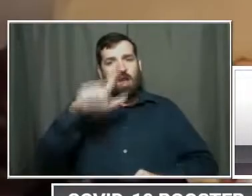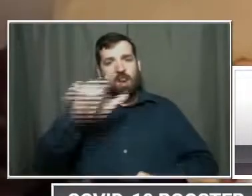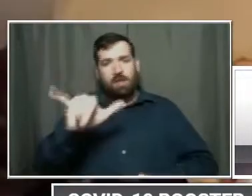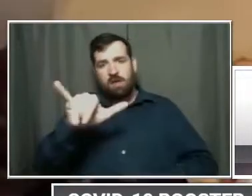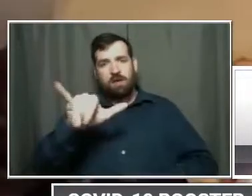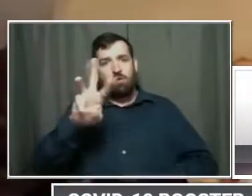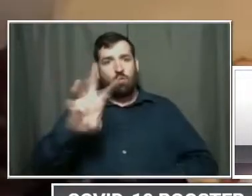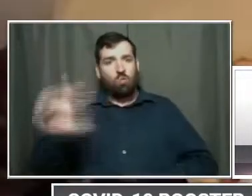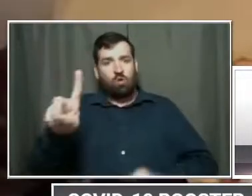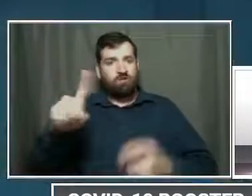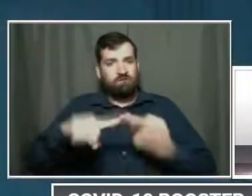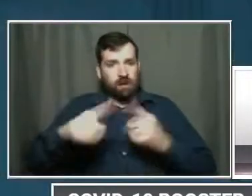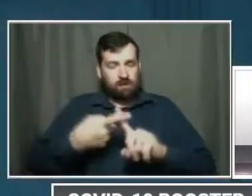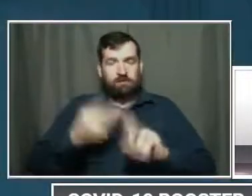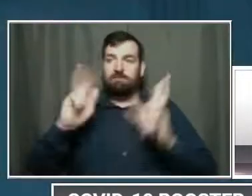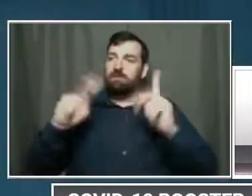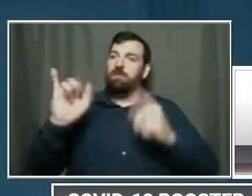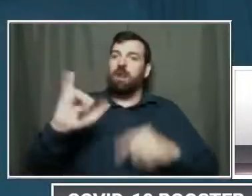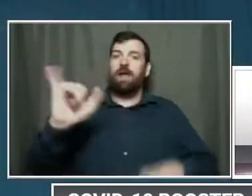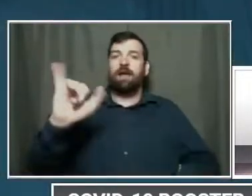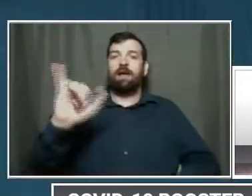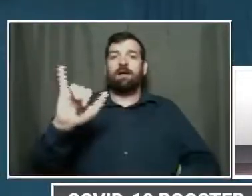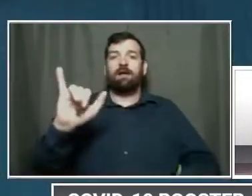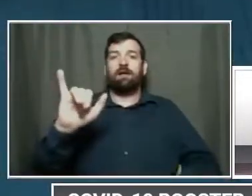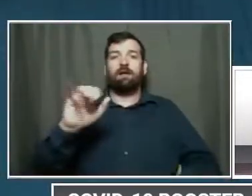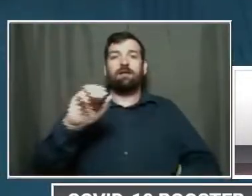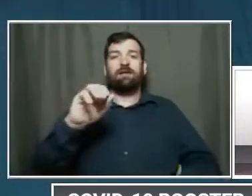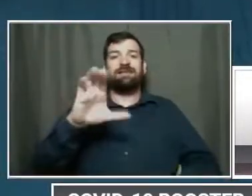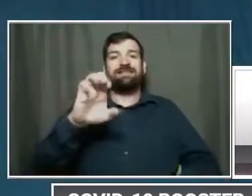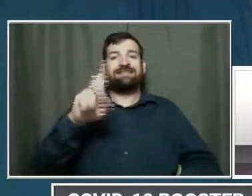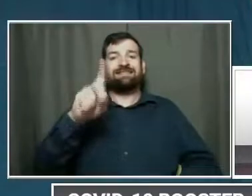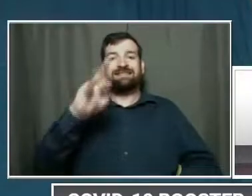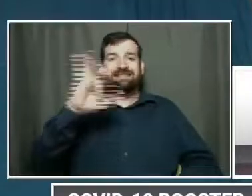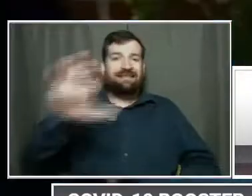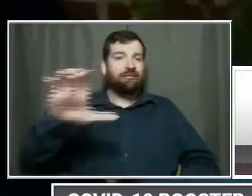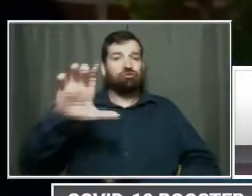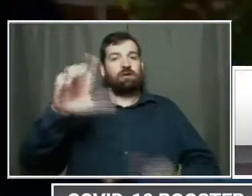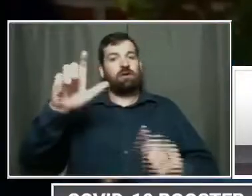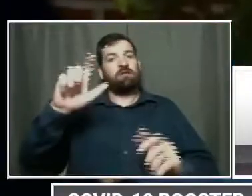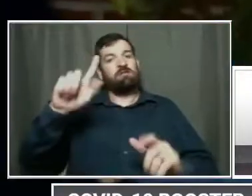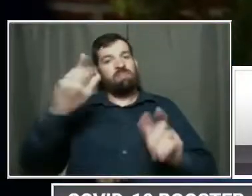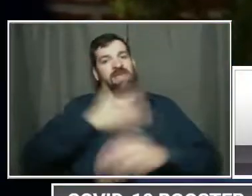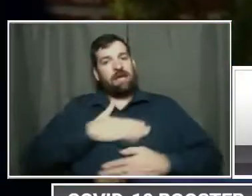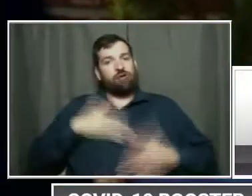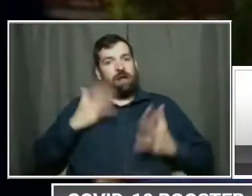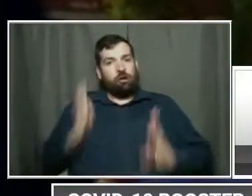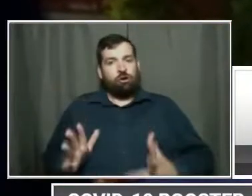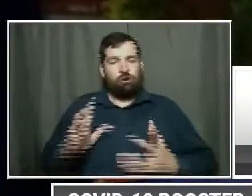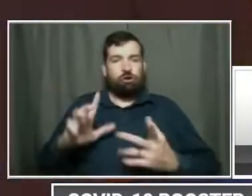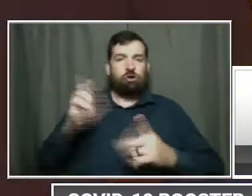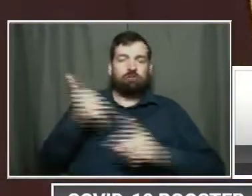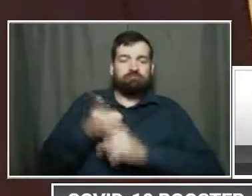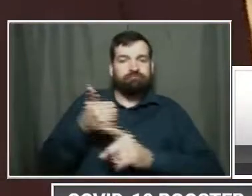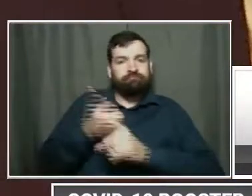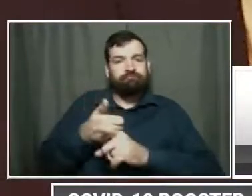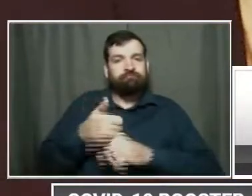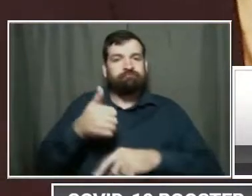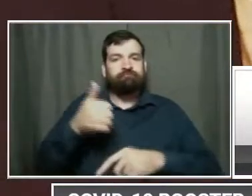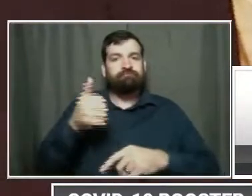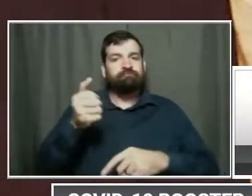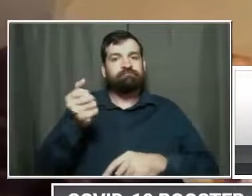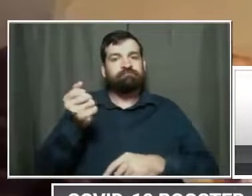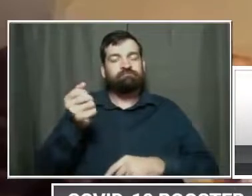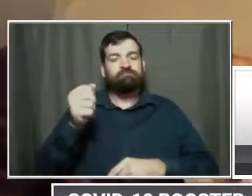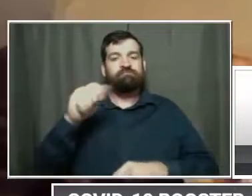campaign, and people like Cedric the Entertainer shared it, and Zendaya, and Lena